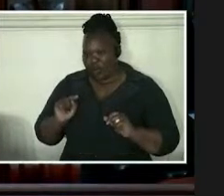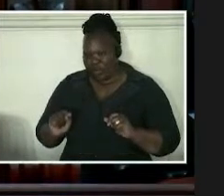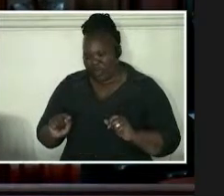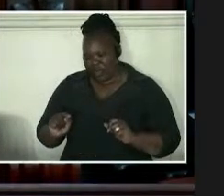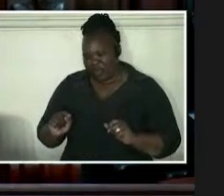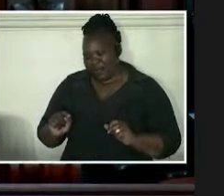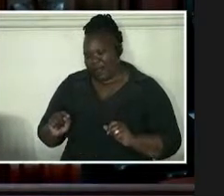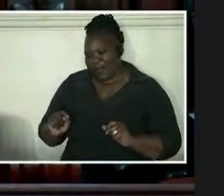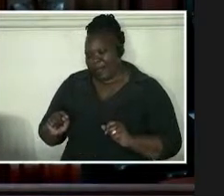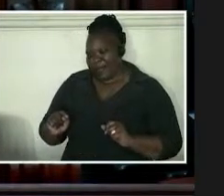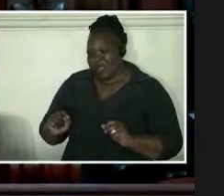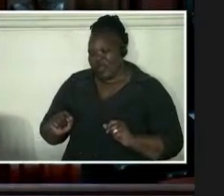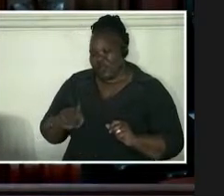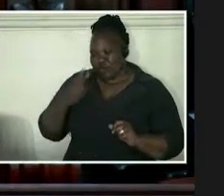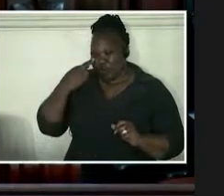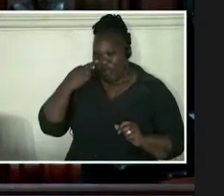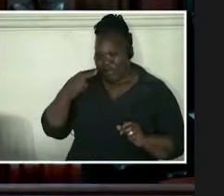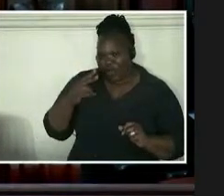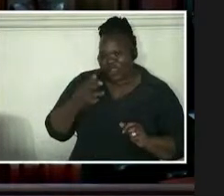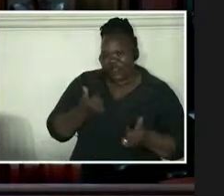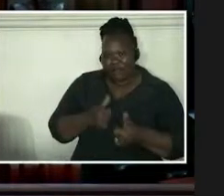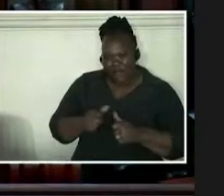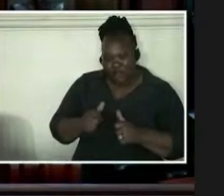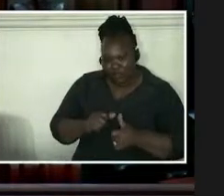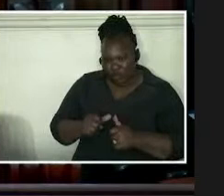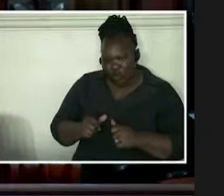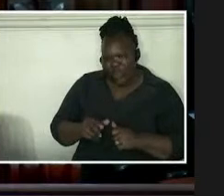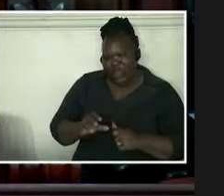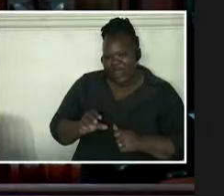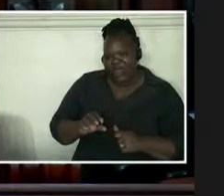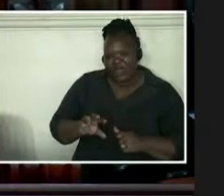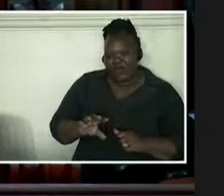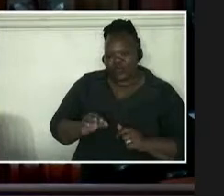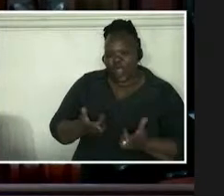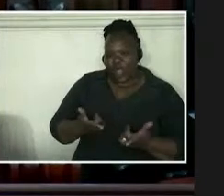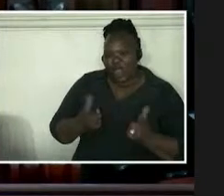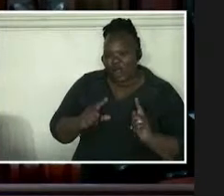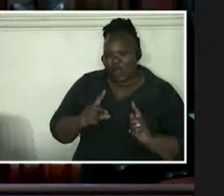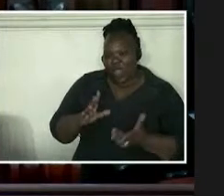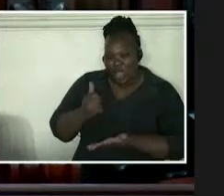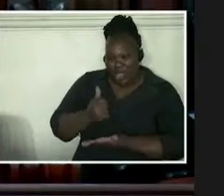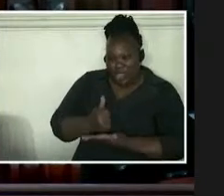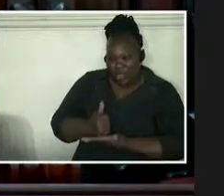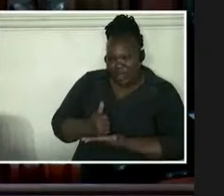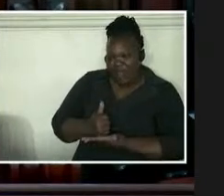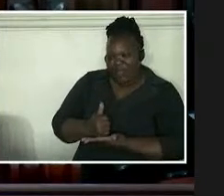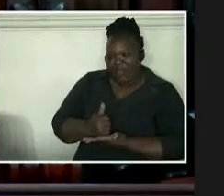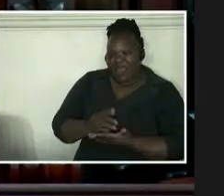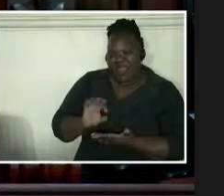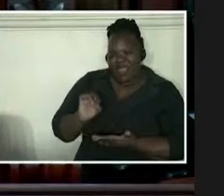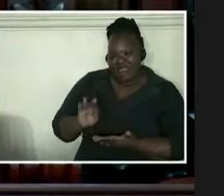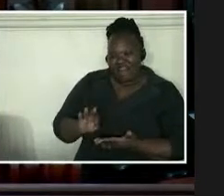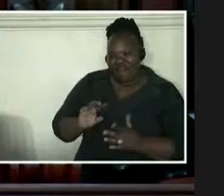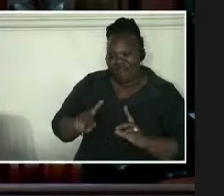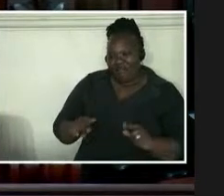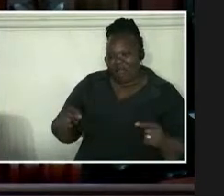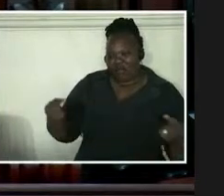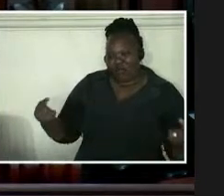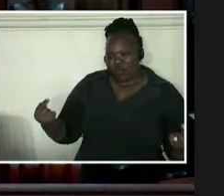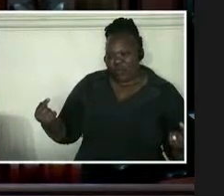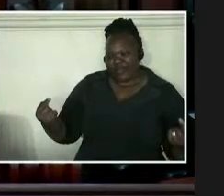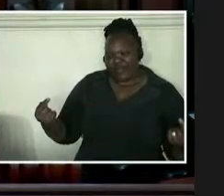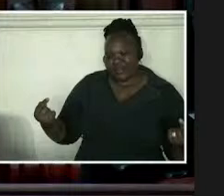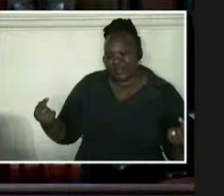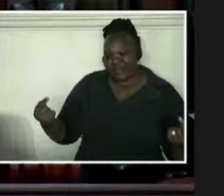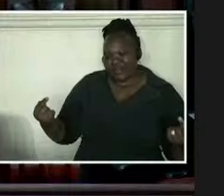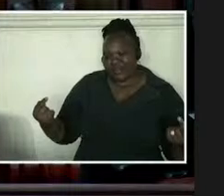state and allow her to debate while she attacked if she would not be able to do